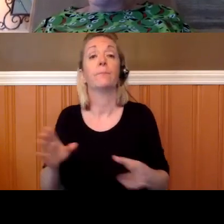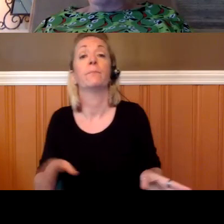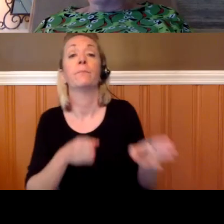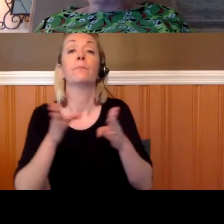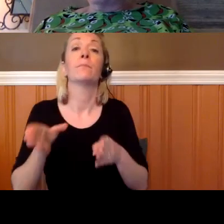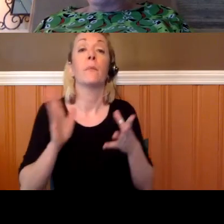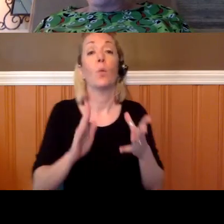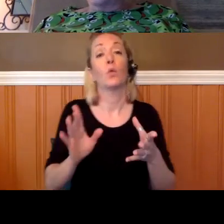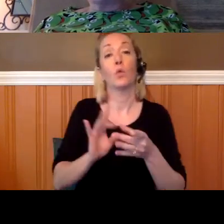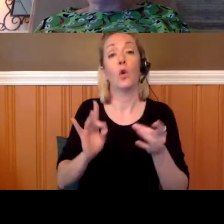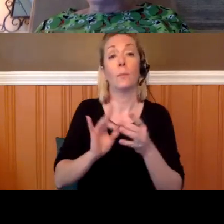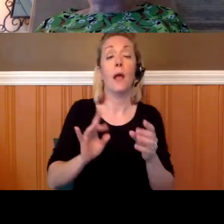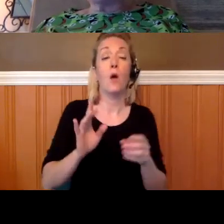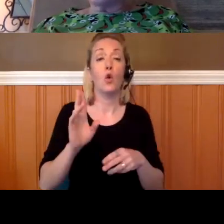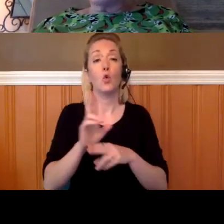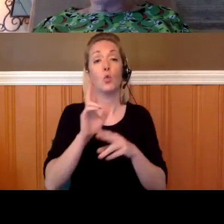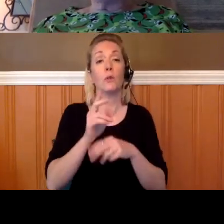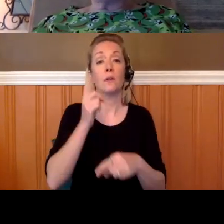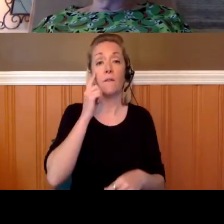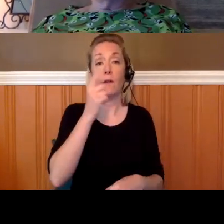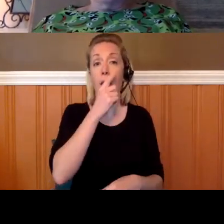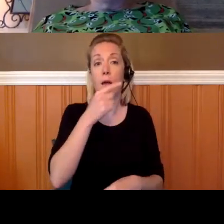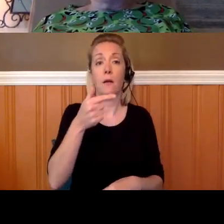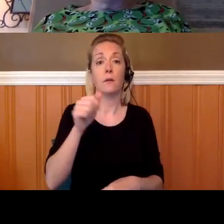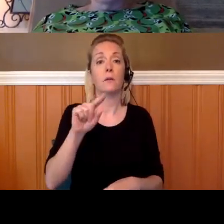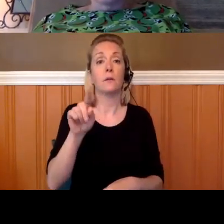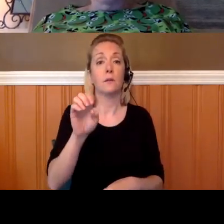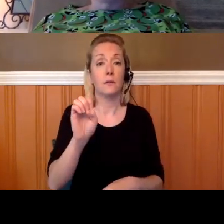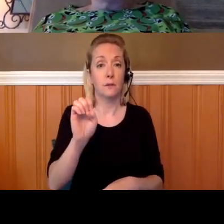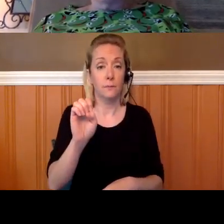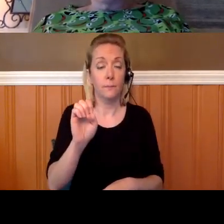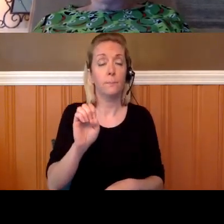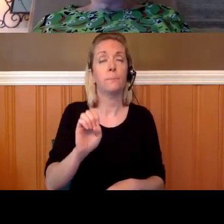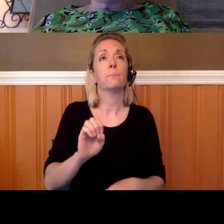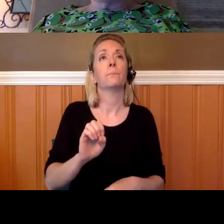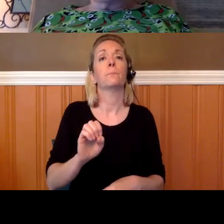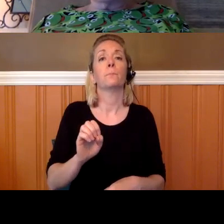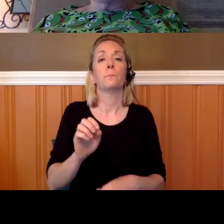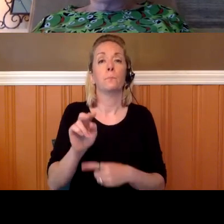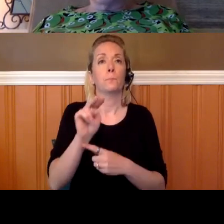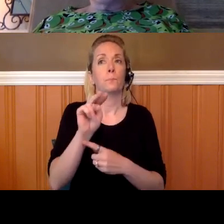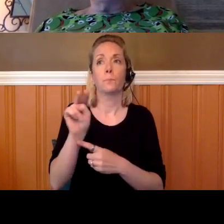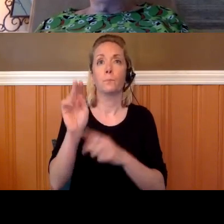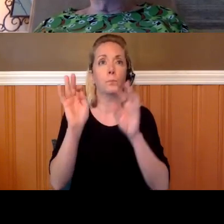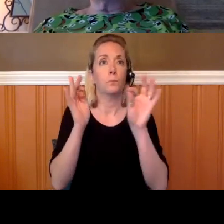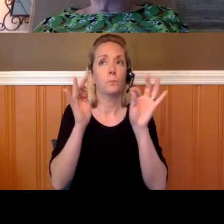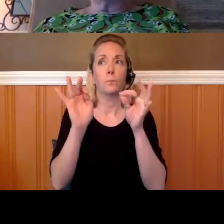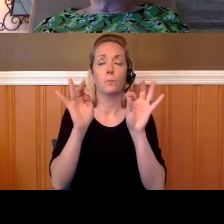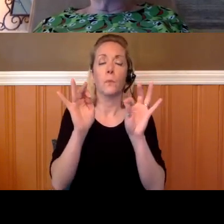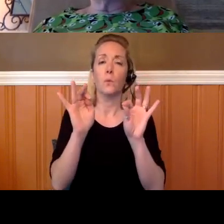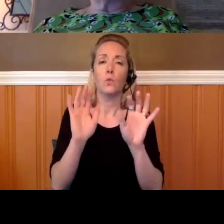use of eye gaze, because eye gaze can be a real